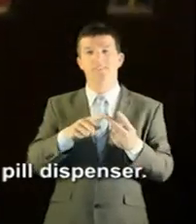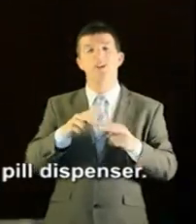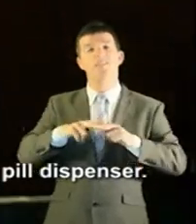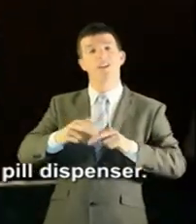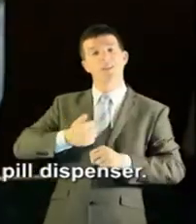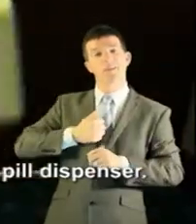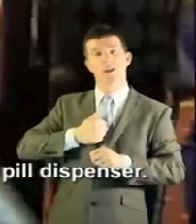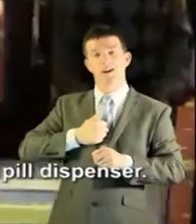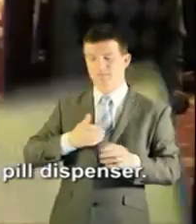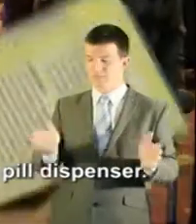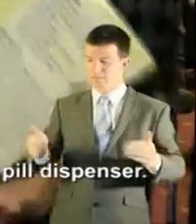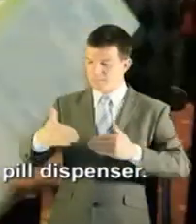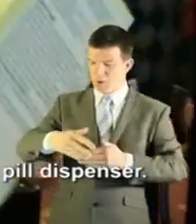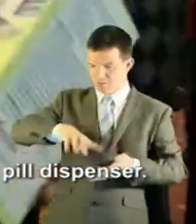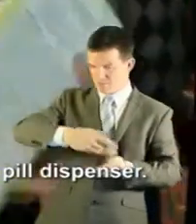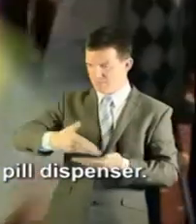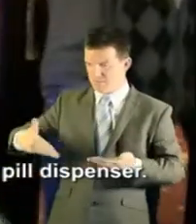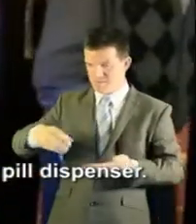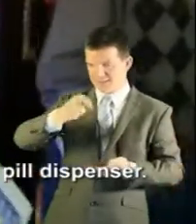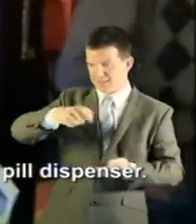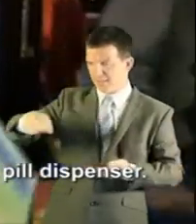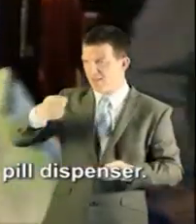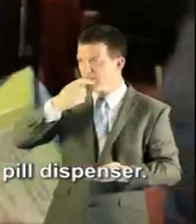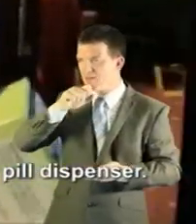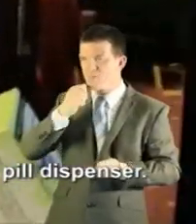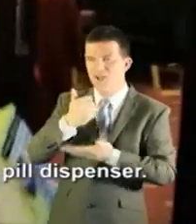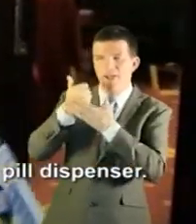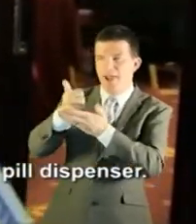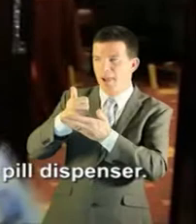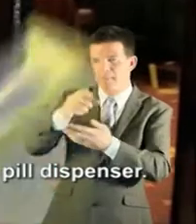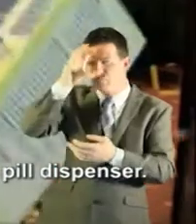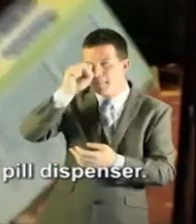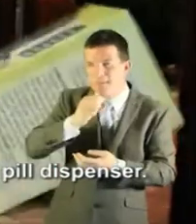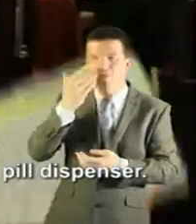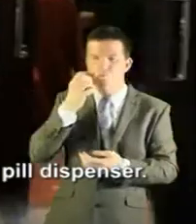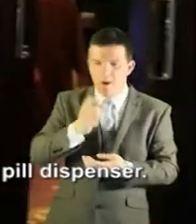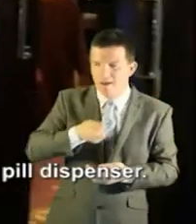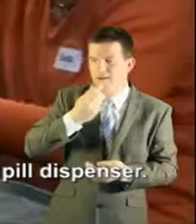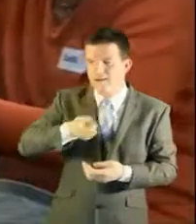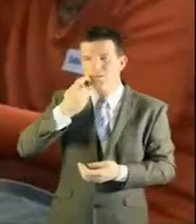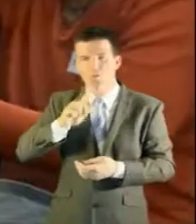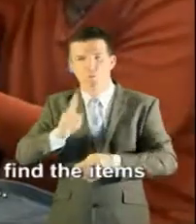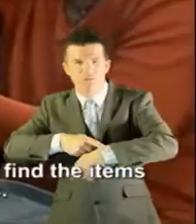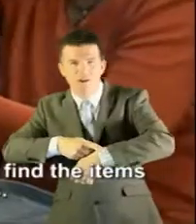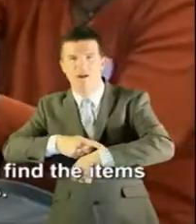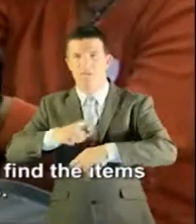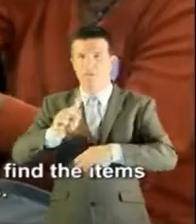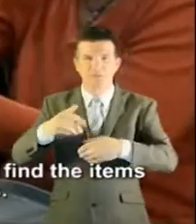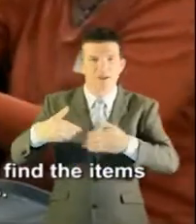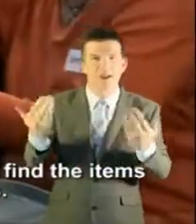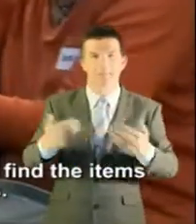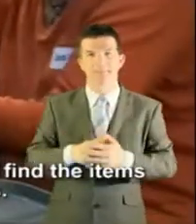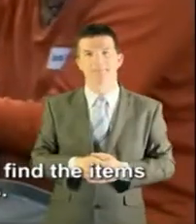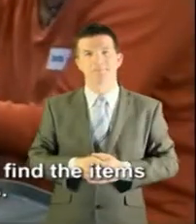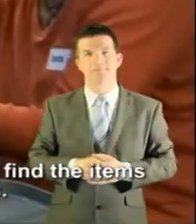the pill dispenser. I thought this might be useful to put them in the relevant days. The box of